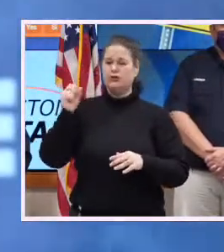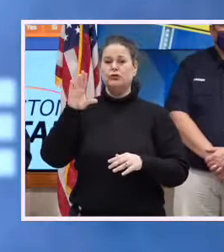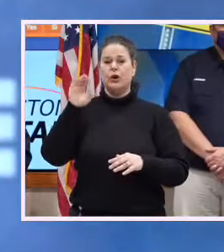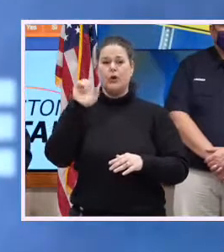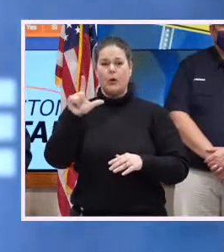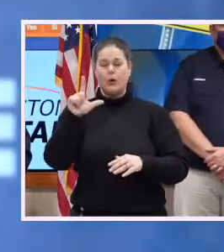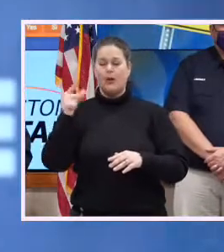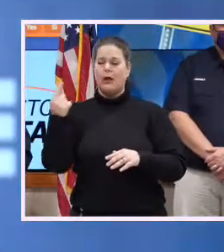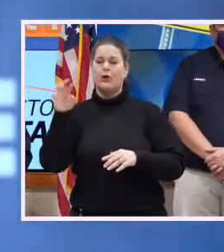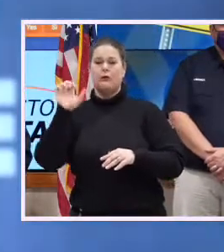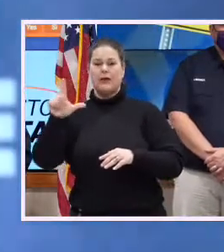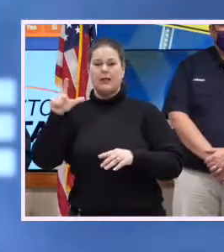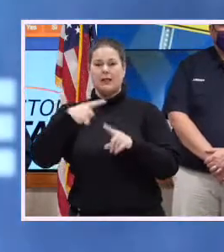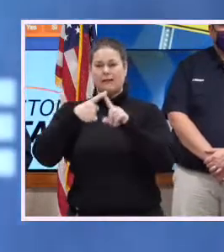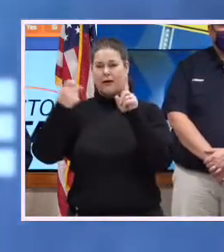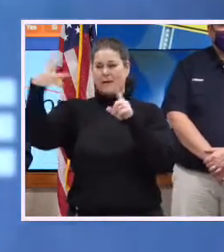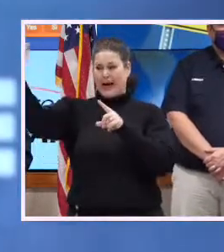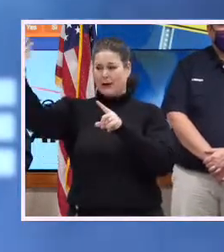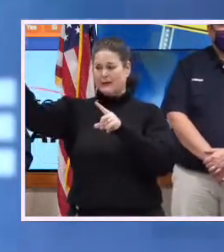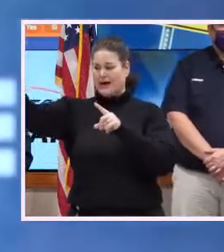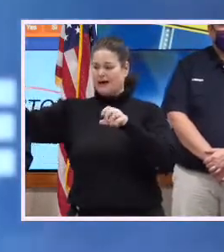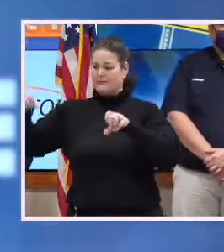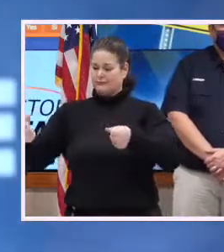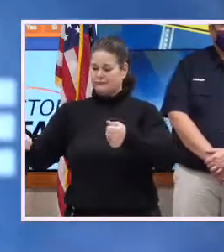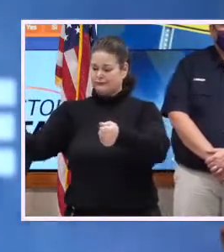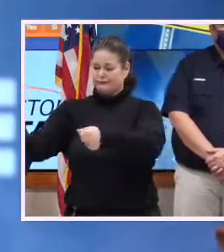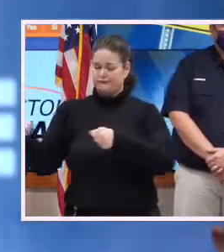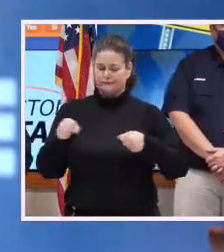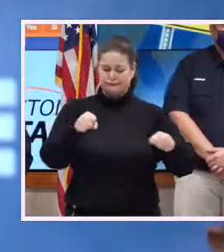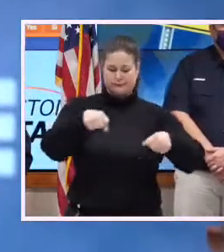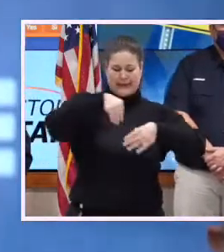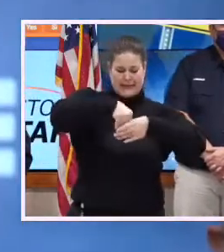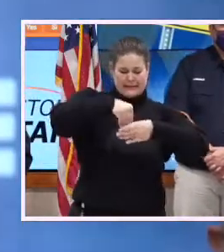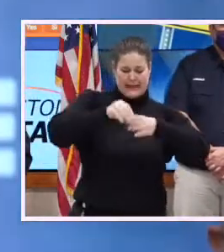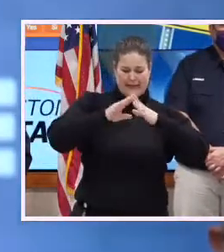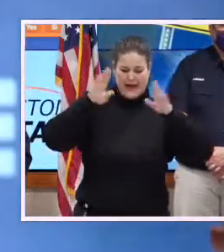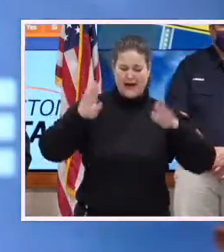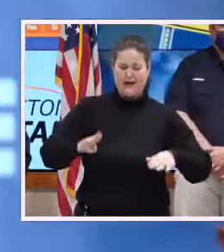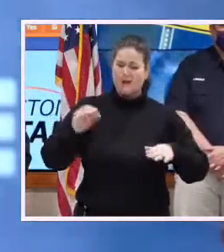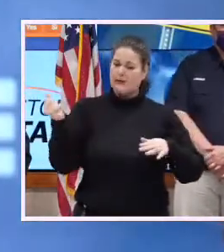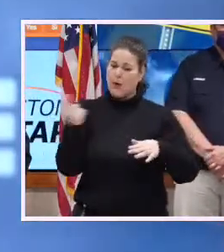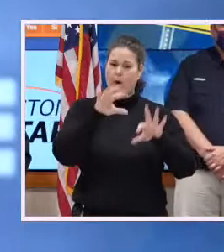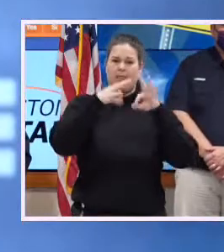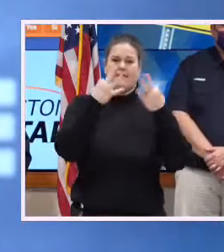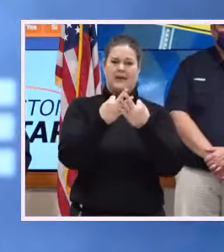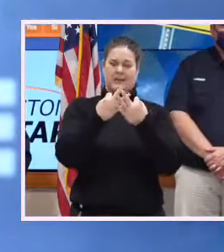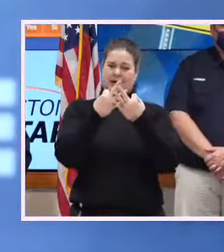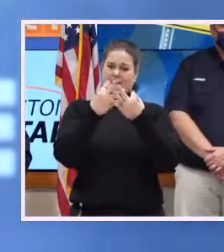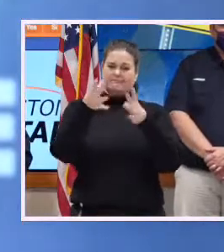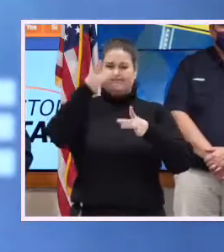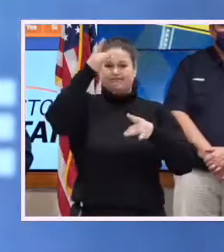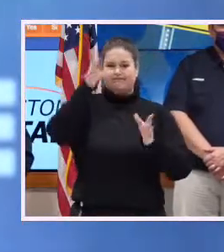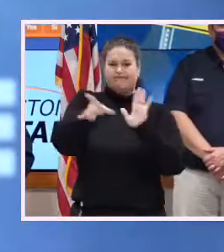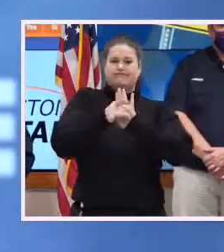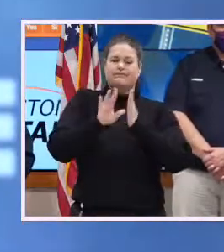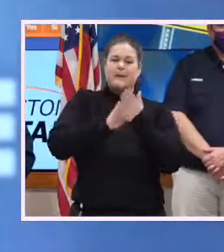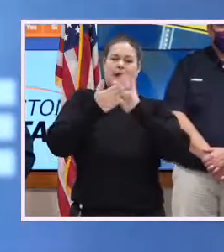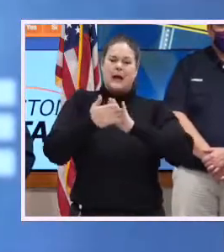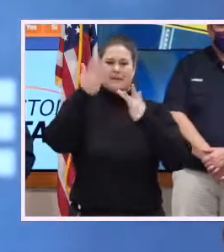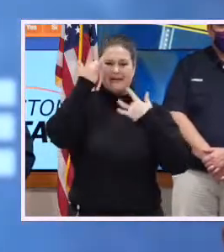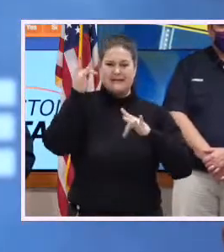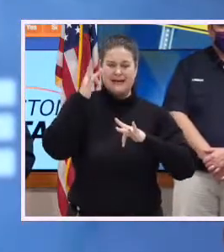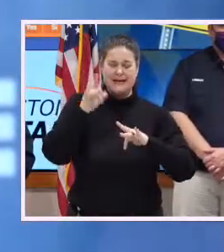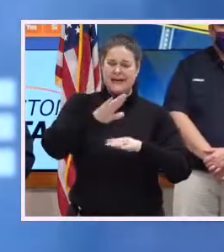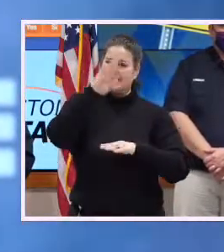are being used to warm the house from the inside, resulting in poisoning of the entire family. Under no circumstances should any grill, barbecue